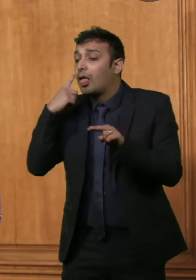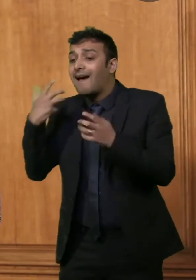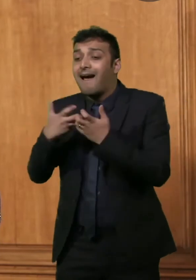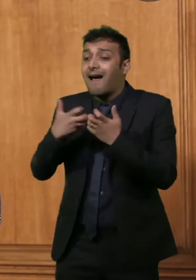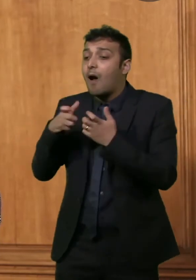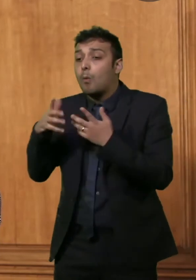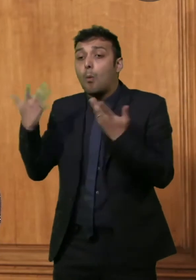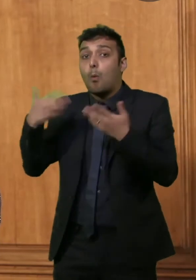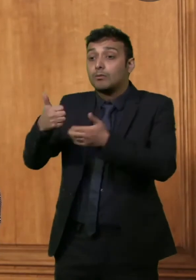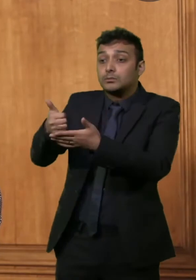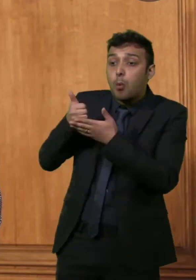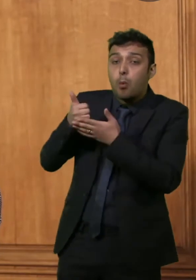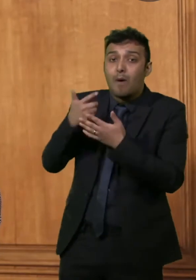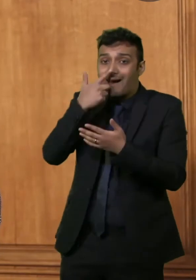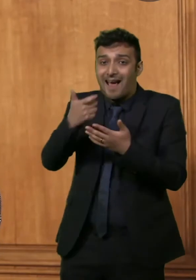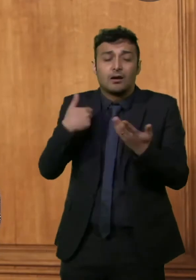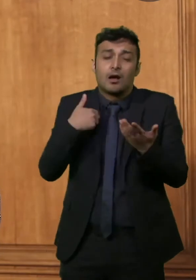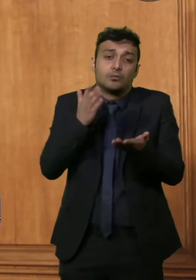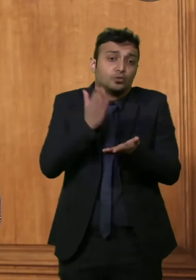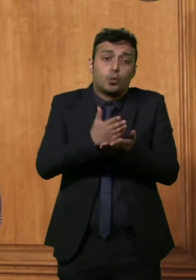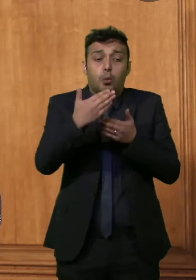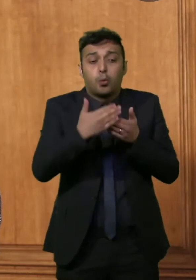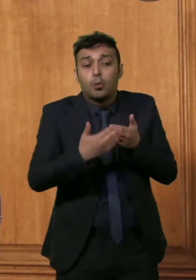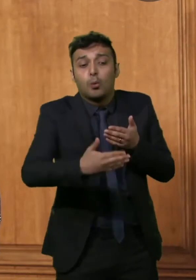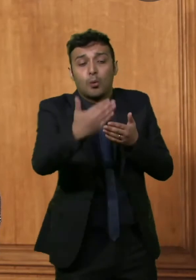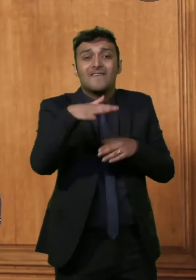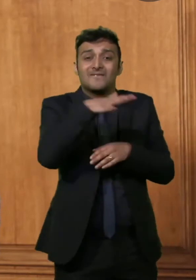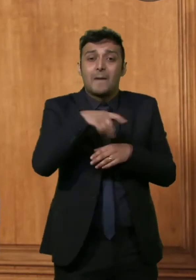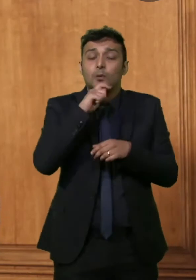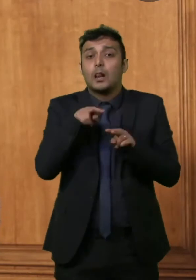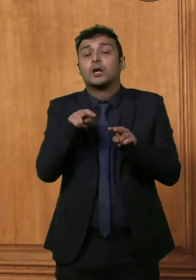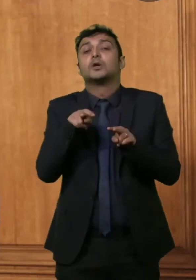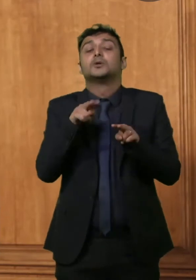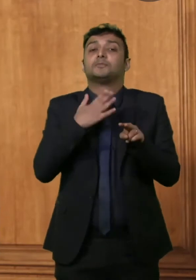their permission and will adopt it. Partly because actually it's